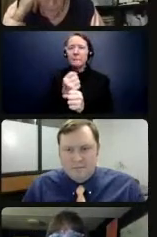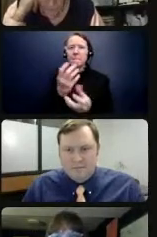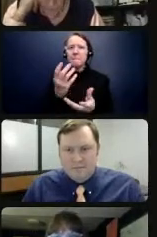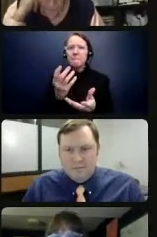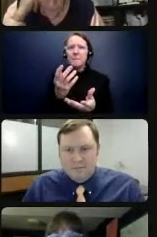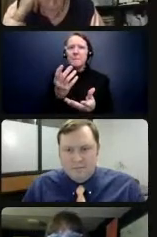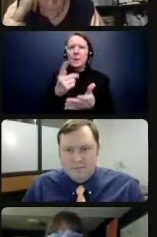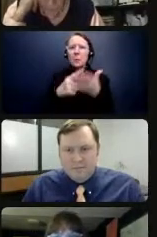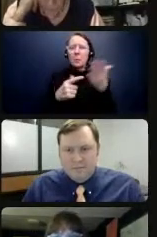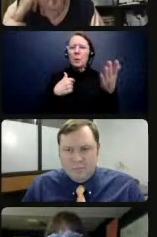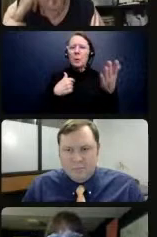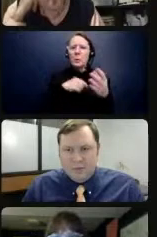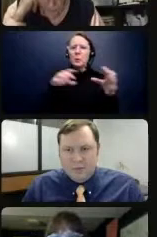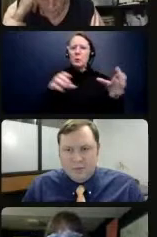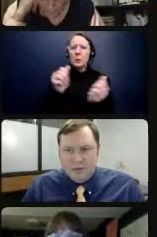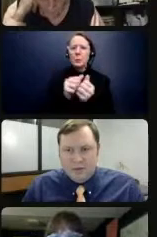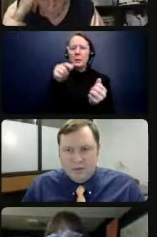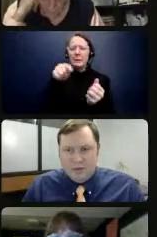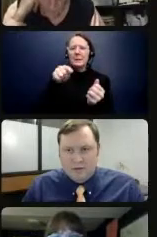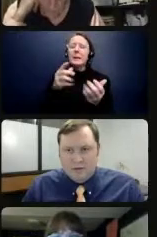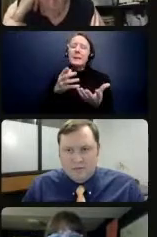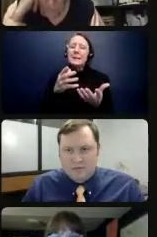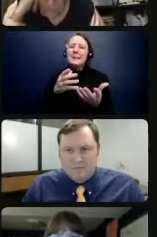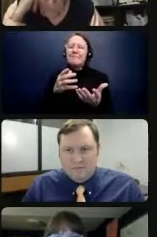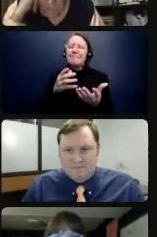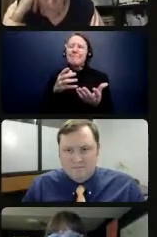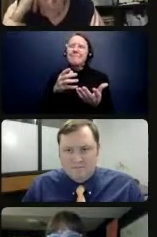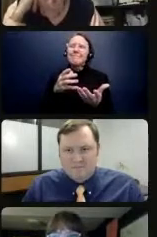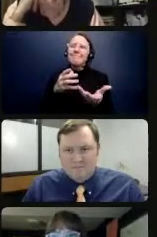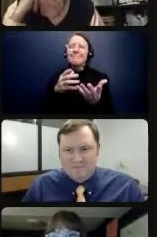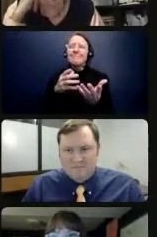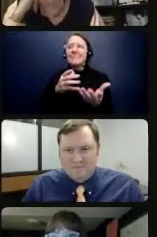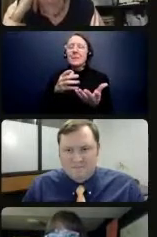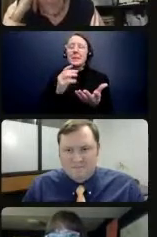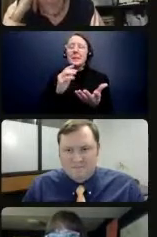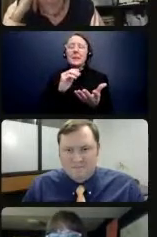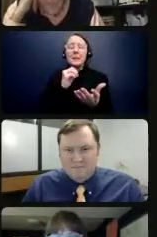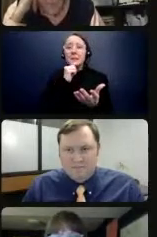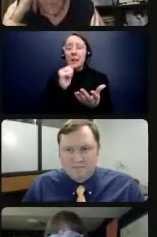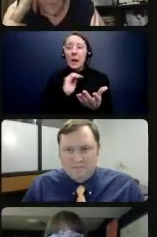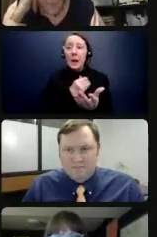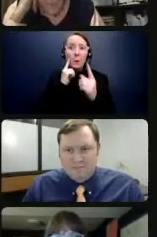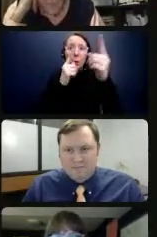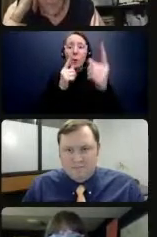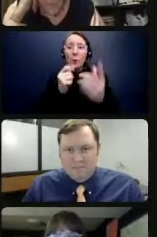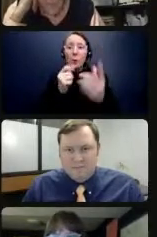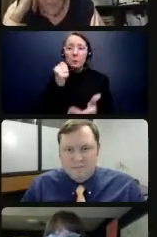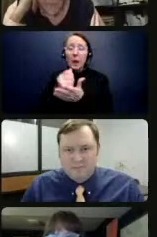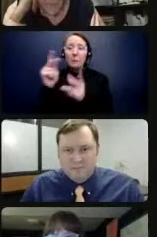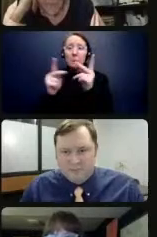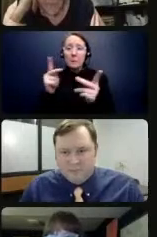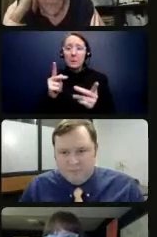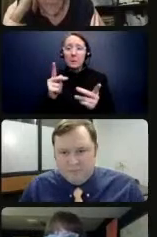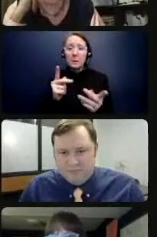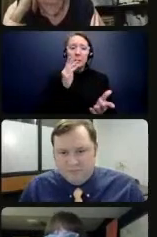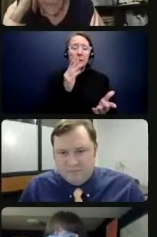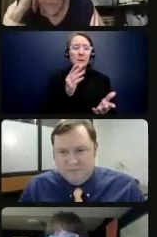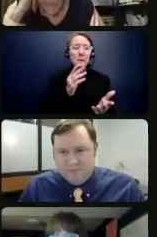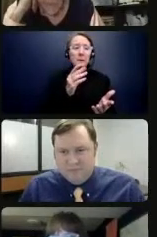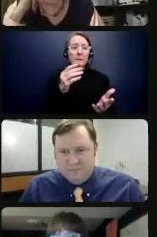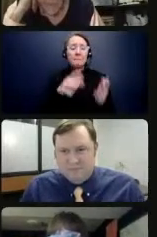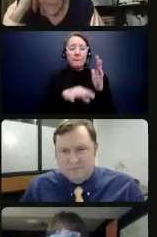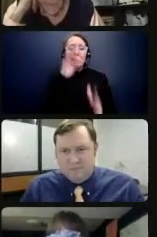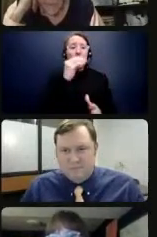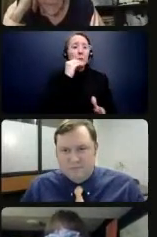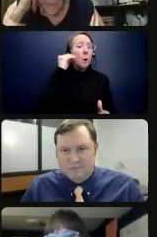What are we doing here with this? Is this not to get people out of homelessness, get people off drugs, resolve certain kinds of